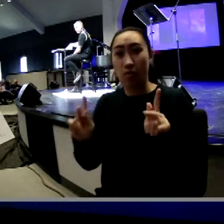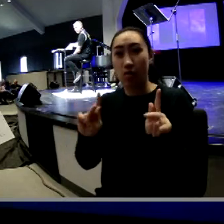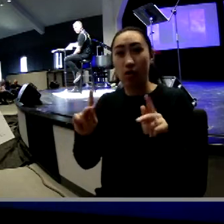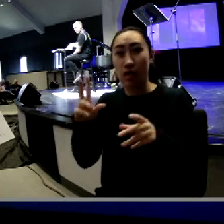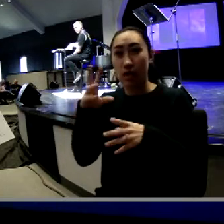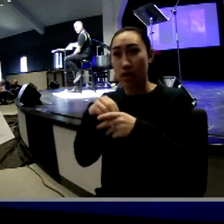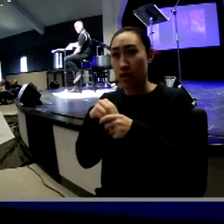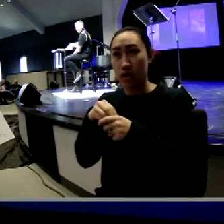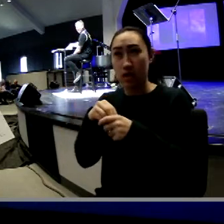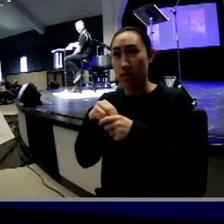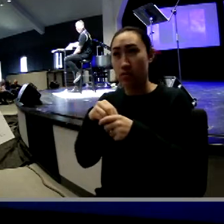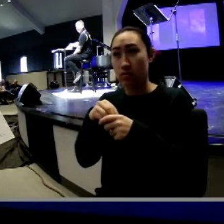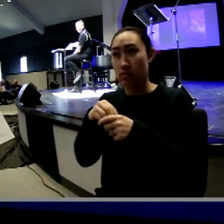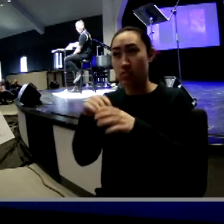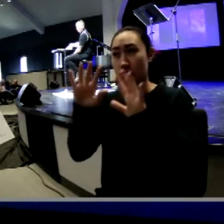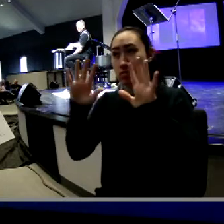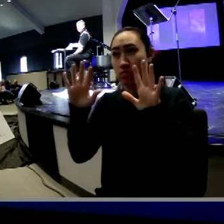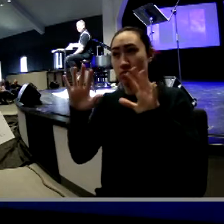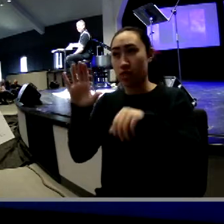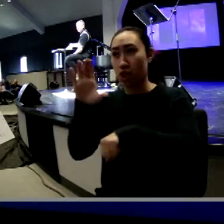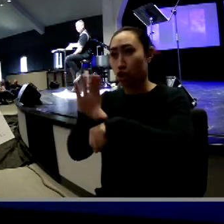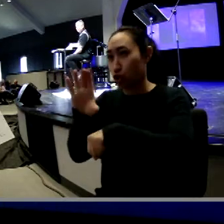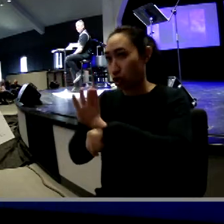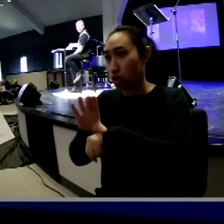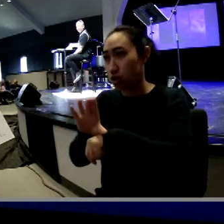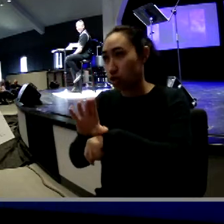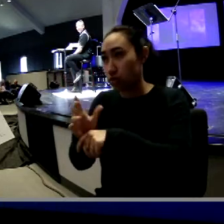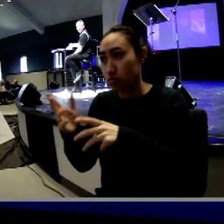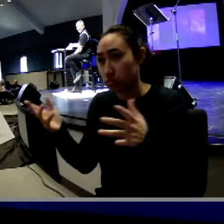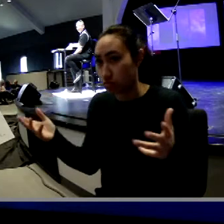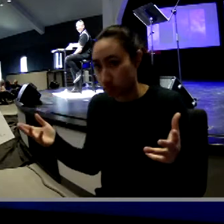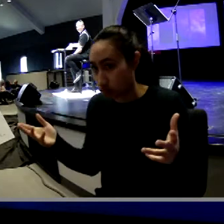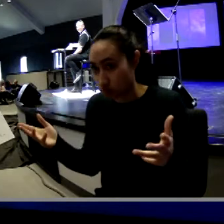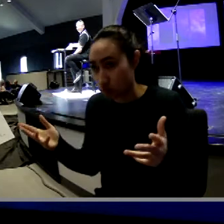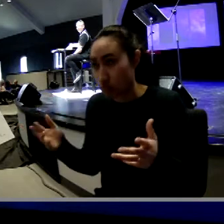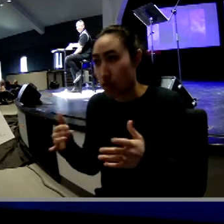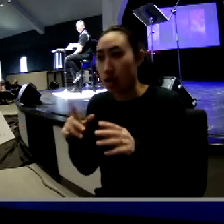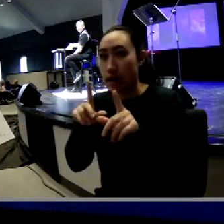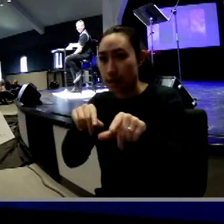definition, we're already successful.